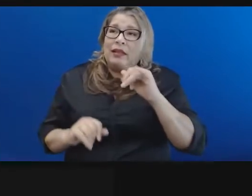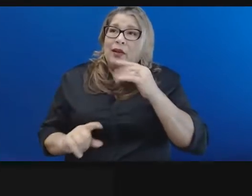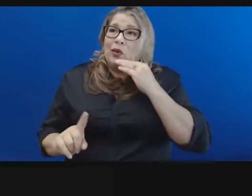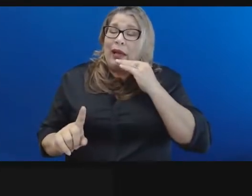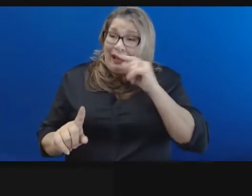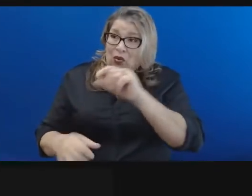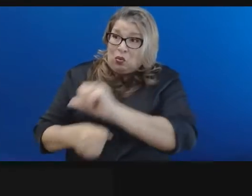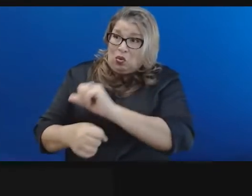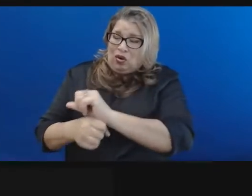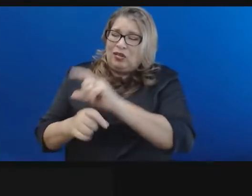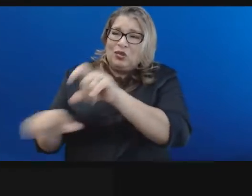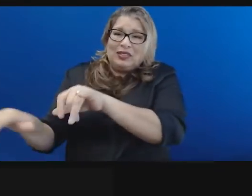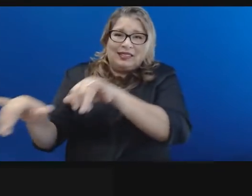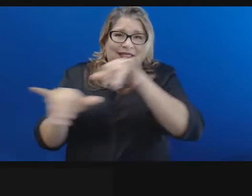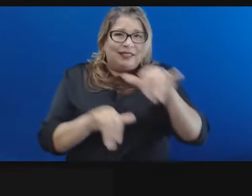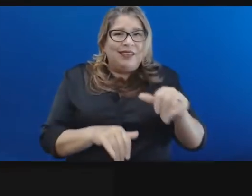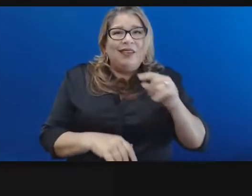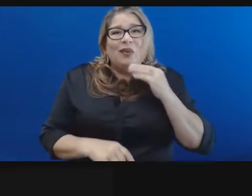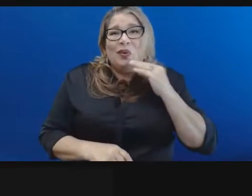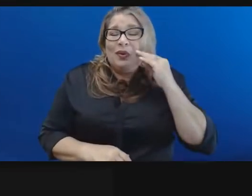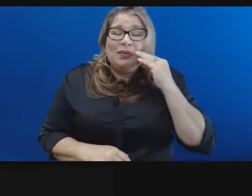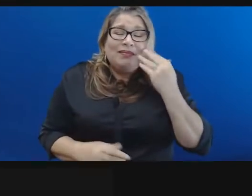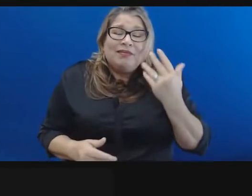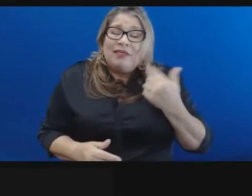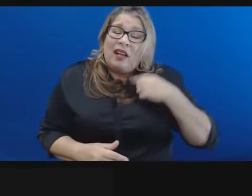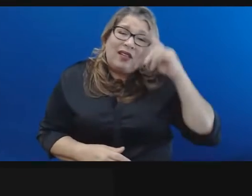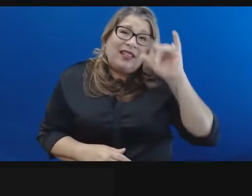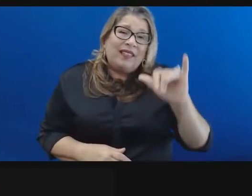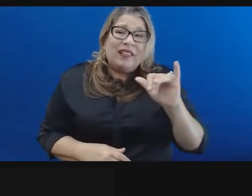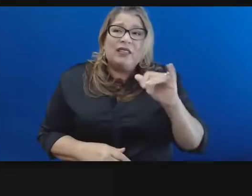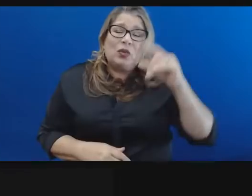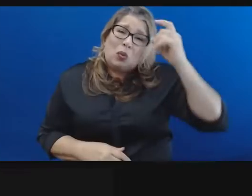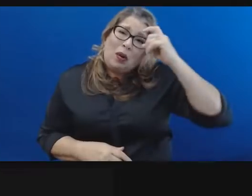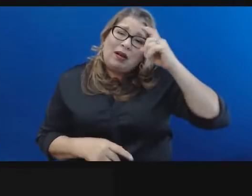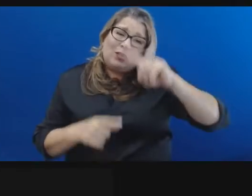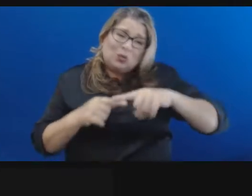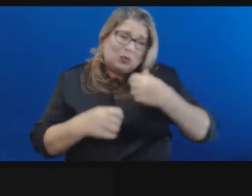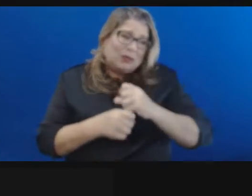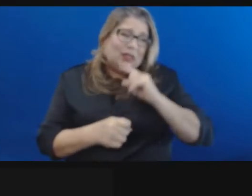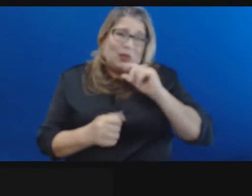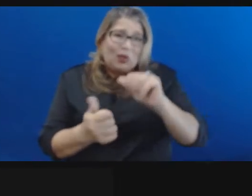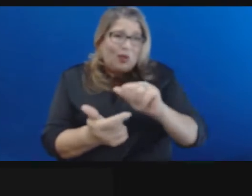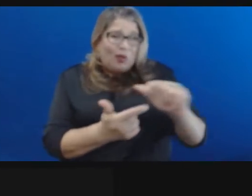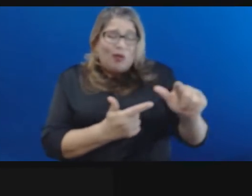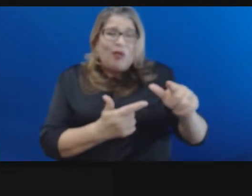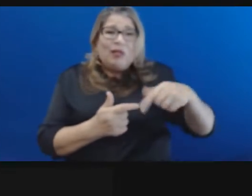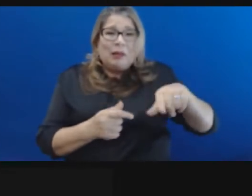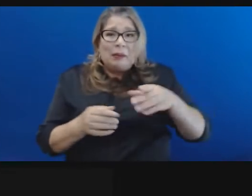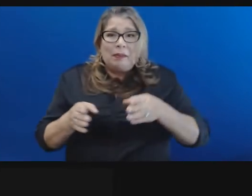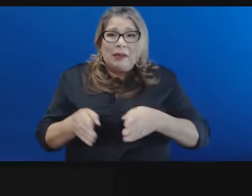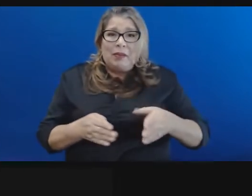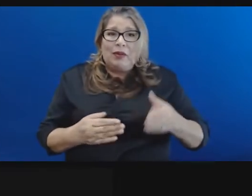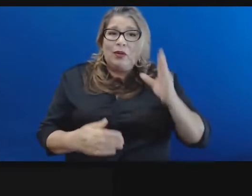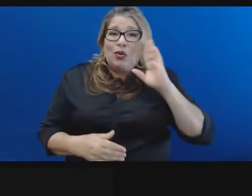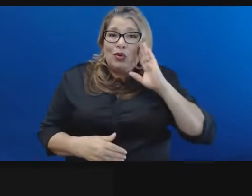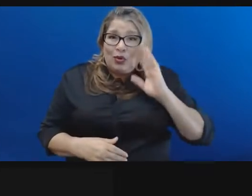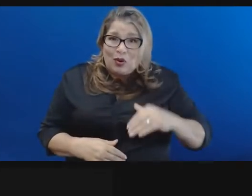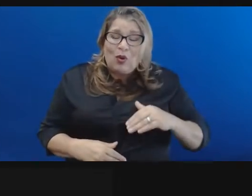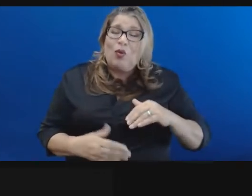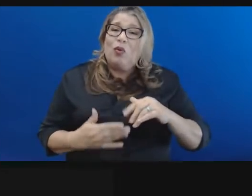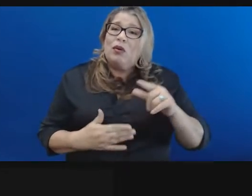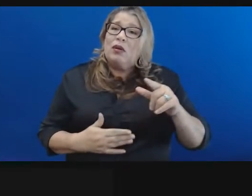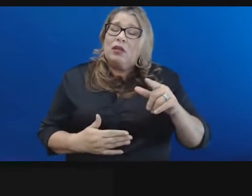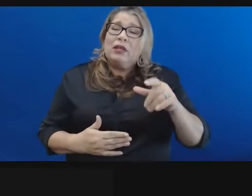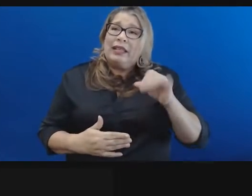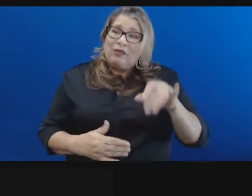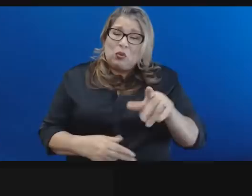prudent to make that option available to equip people with the knowledge that it could actually protect a loved one in a